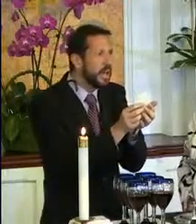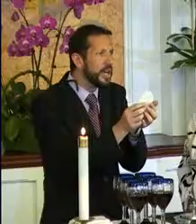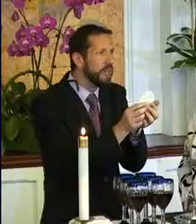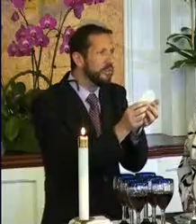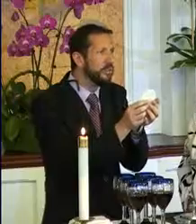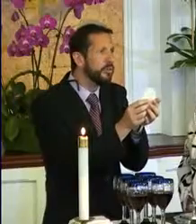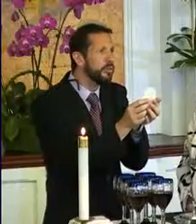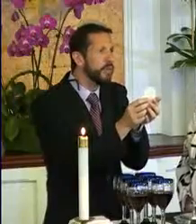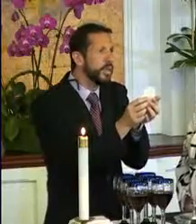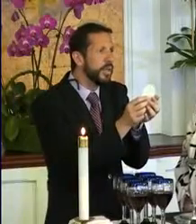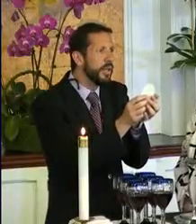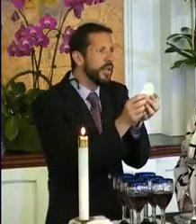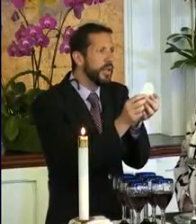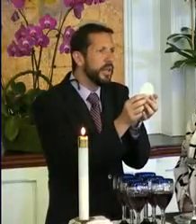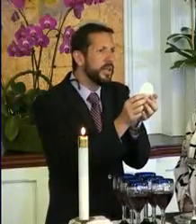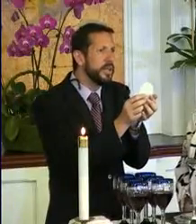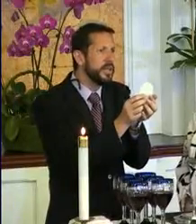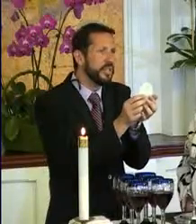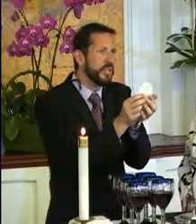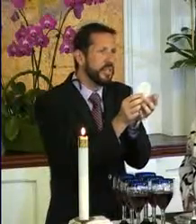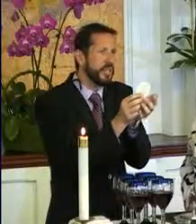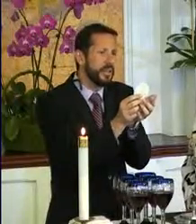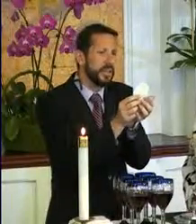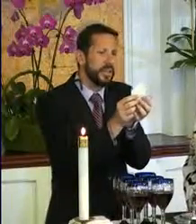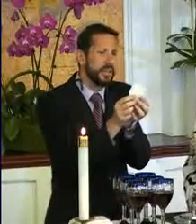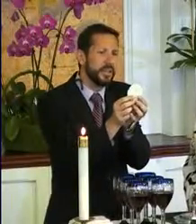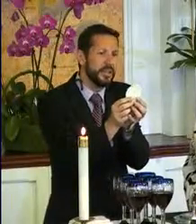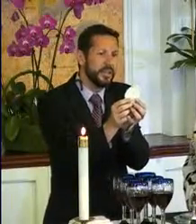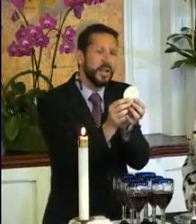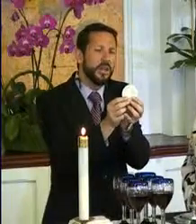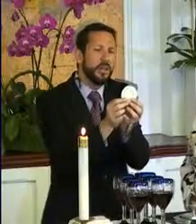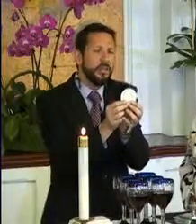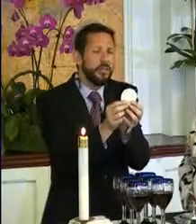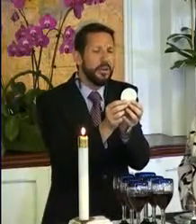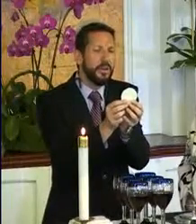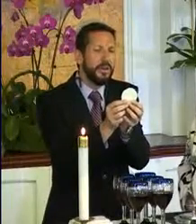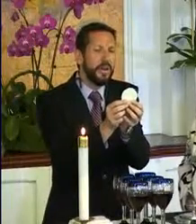And as you eat it,